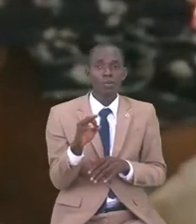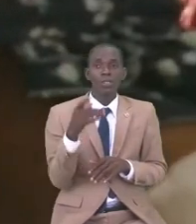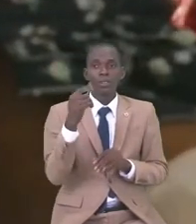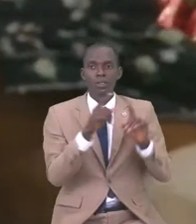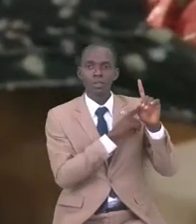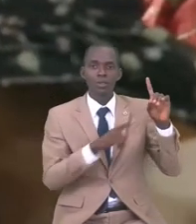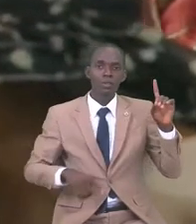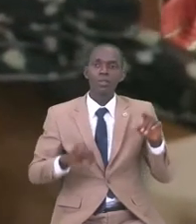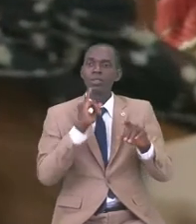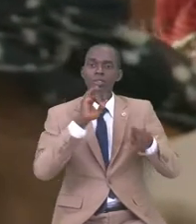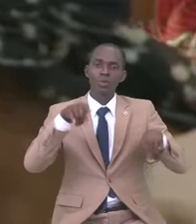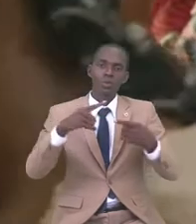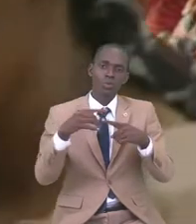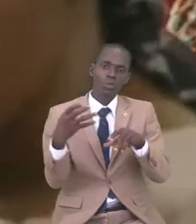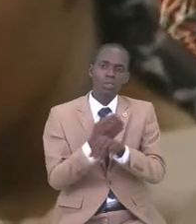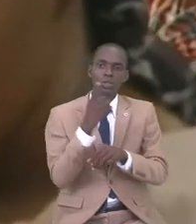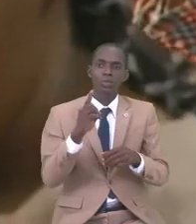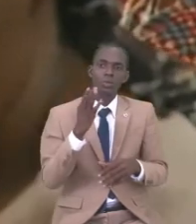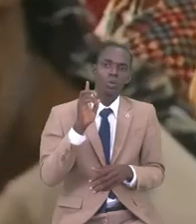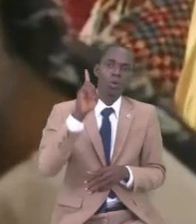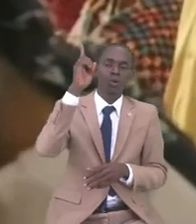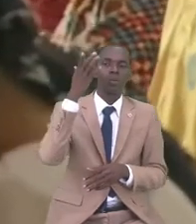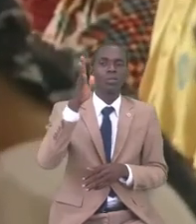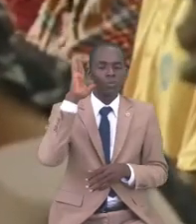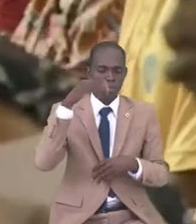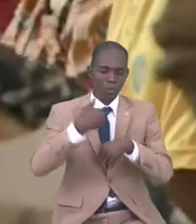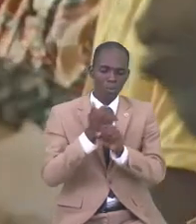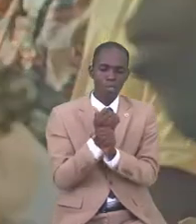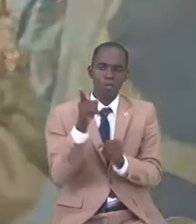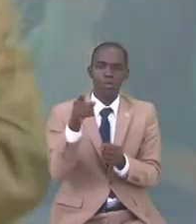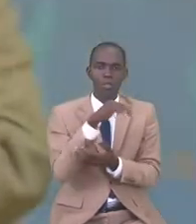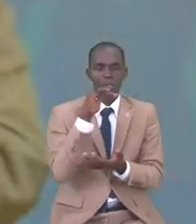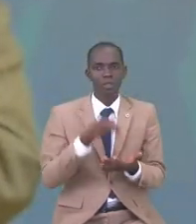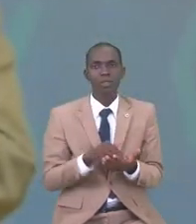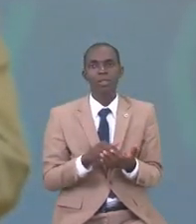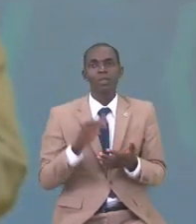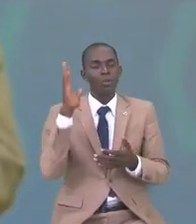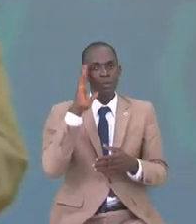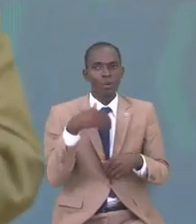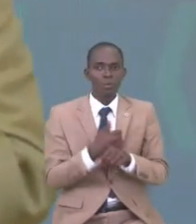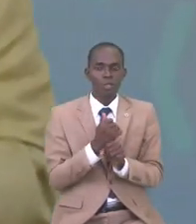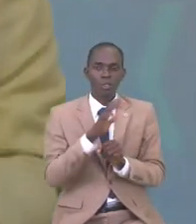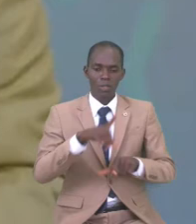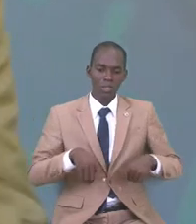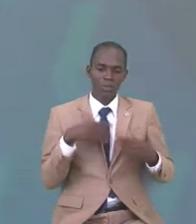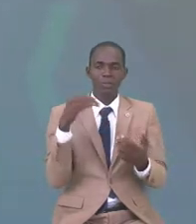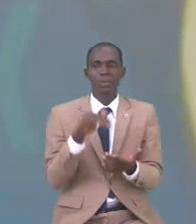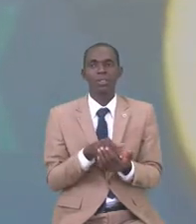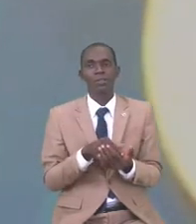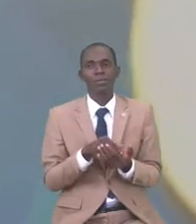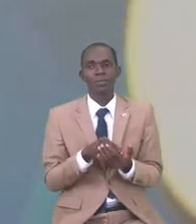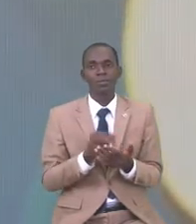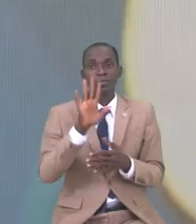is going to take you. He'll remold you again. He'll make your life again.